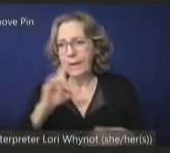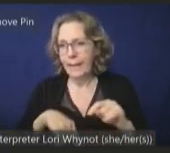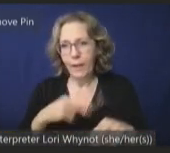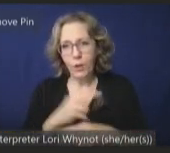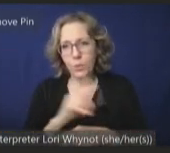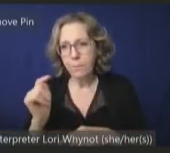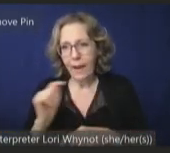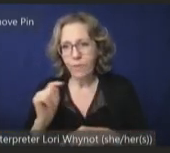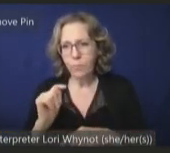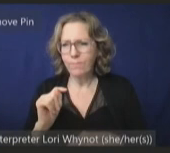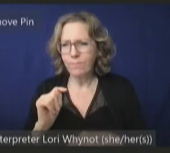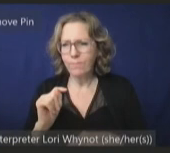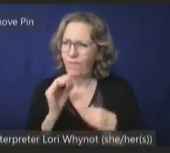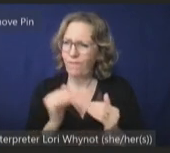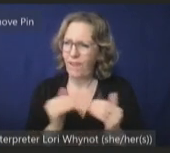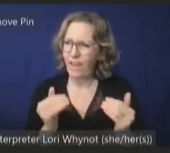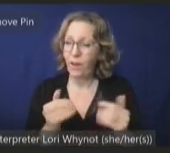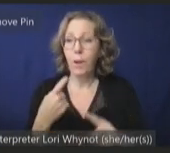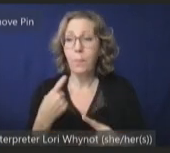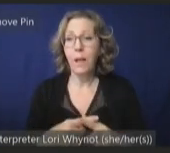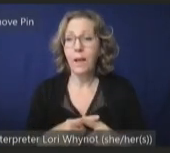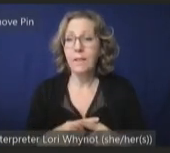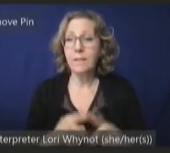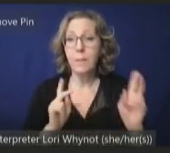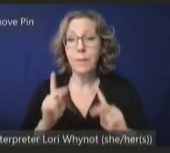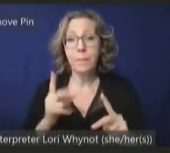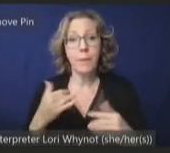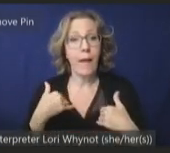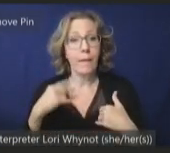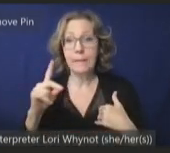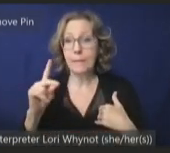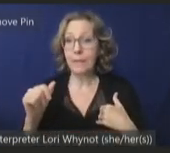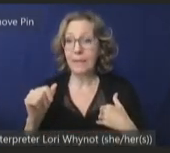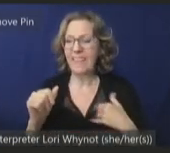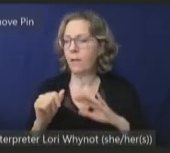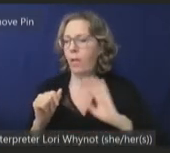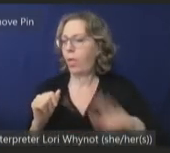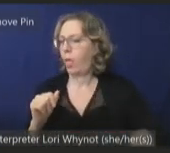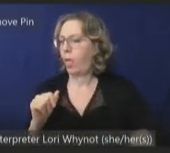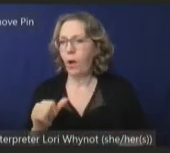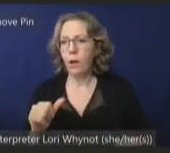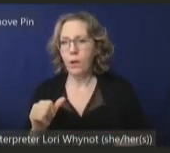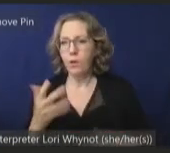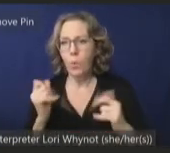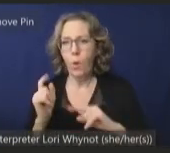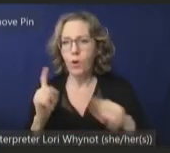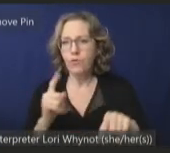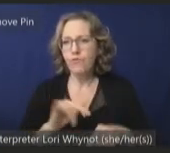also discourages people from traveling. We want to ensure that power wheelchairs and mobility scooters are not